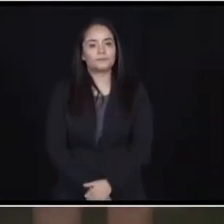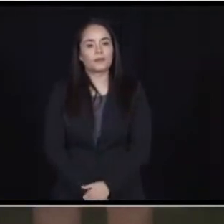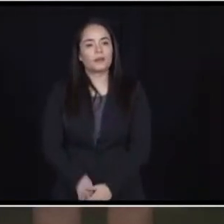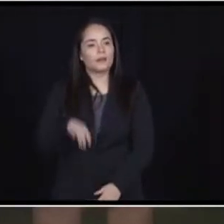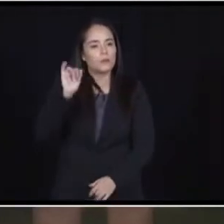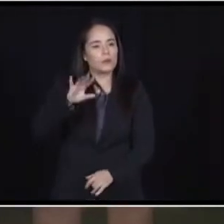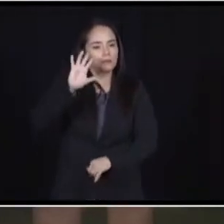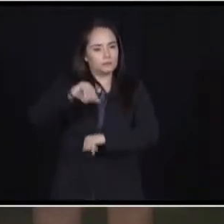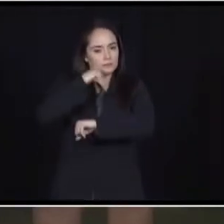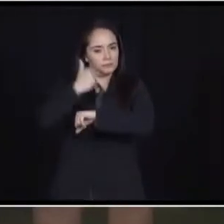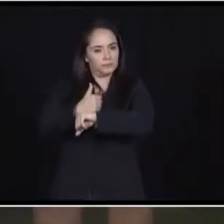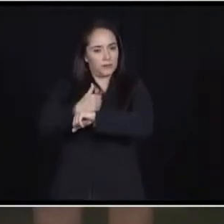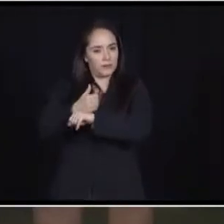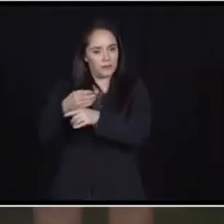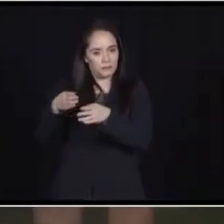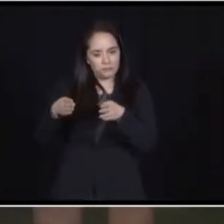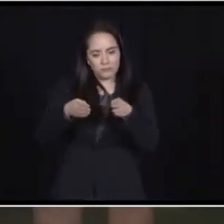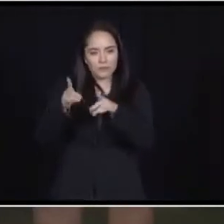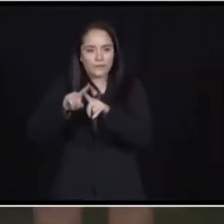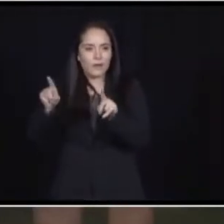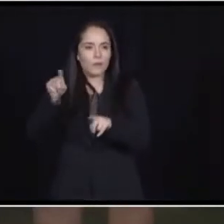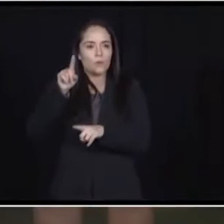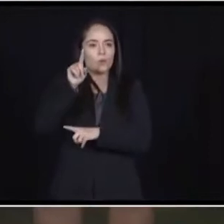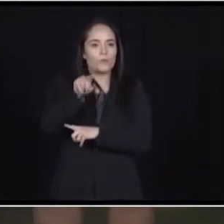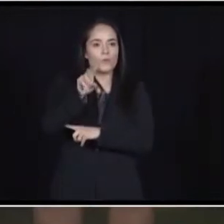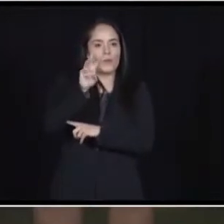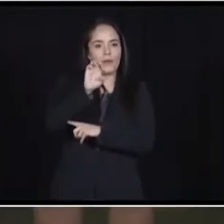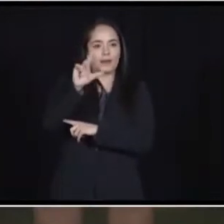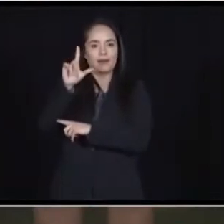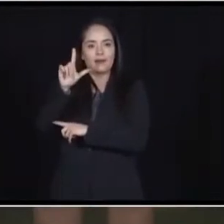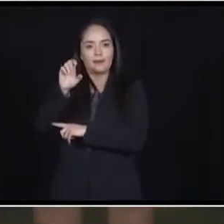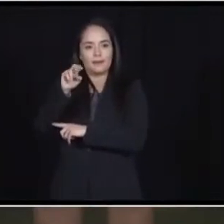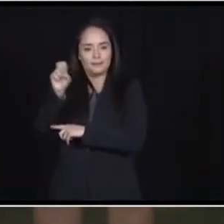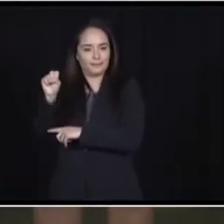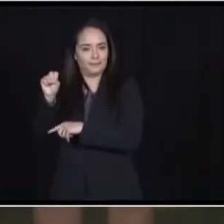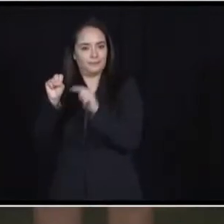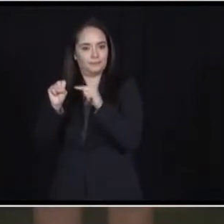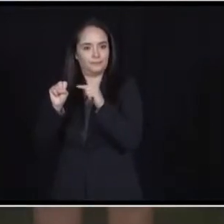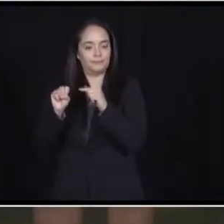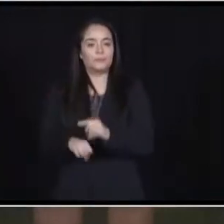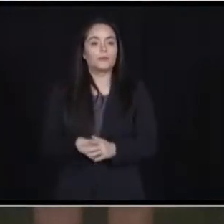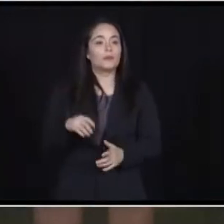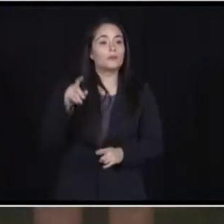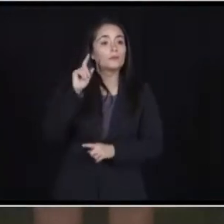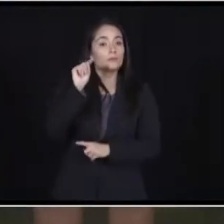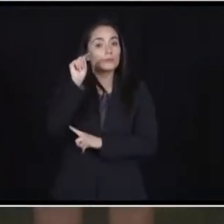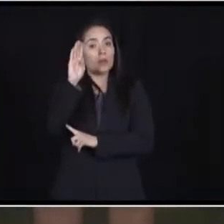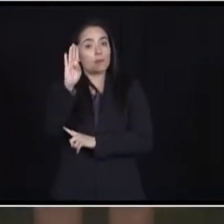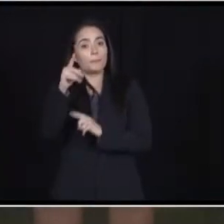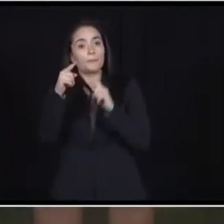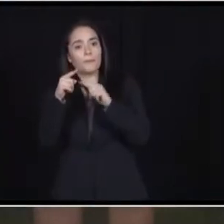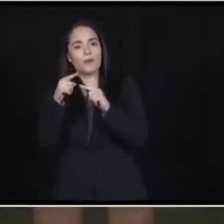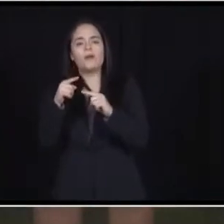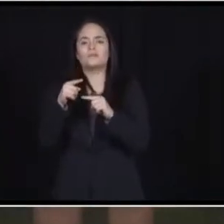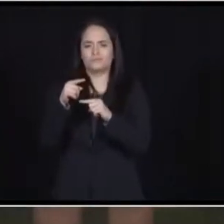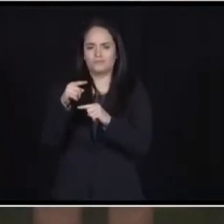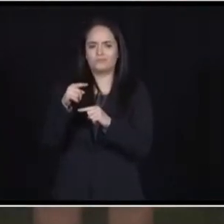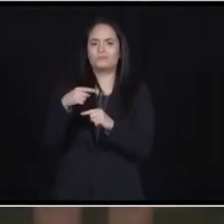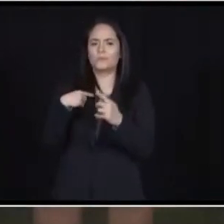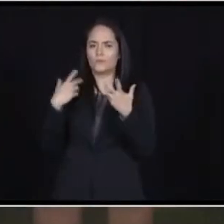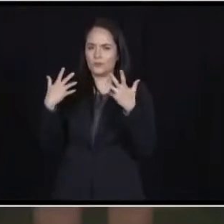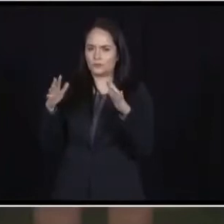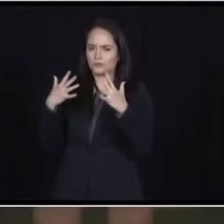is cross-jurisdictional, it is cross-ministry. And in Thunder Bay in particular, of course, we have made the announcement that